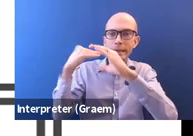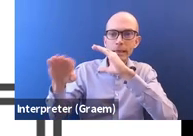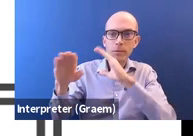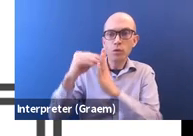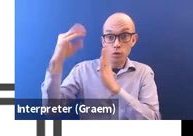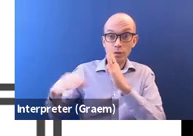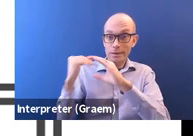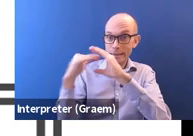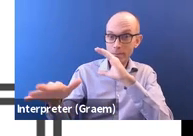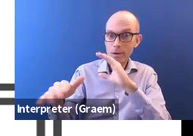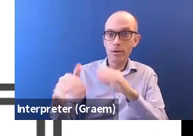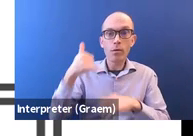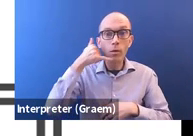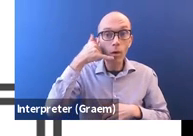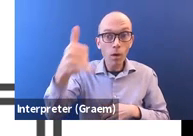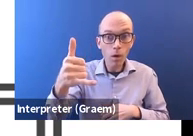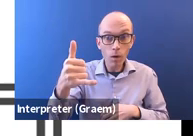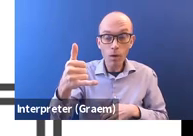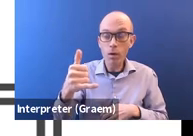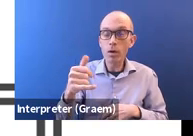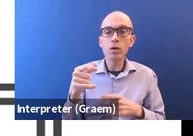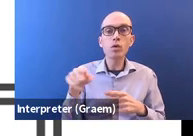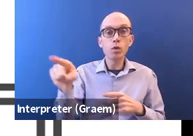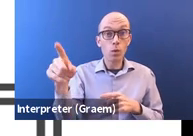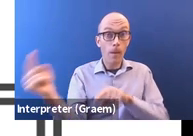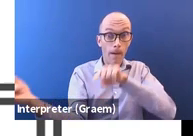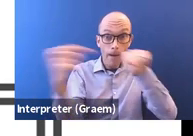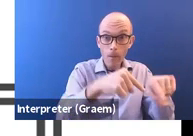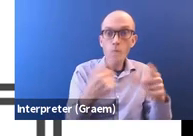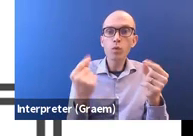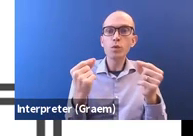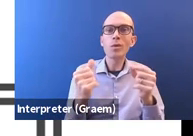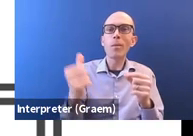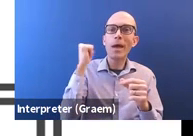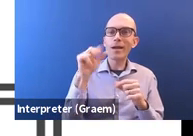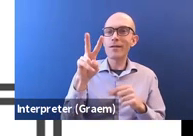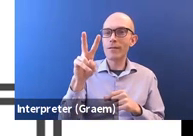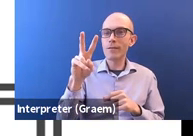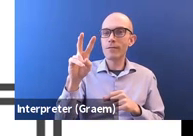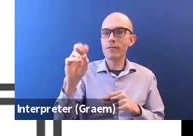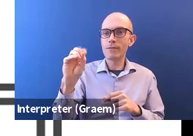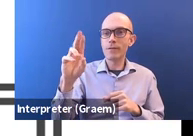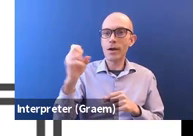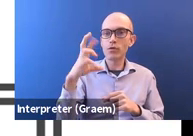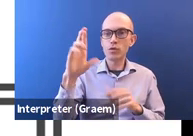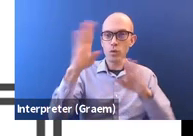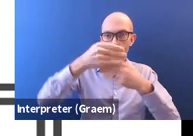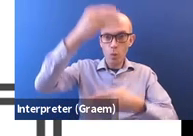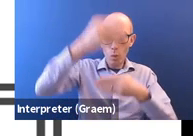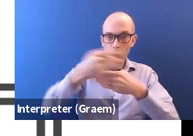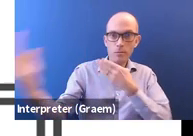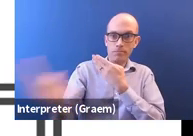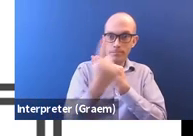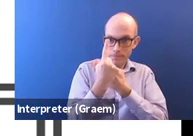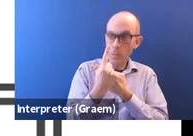students show up on campus, all you have to do is head to the voucher window in the back, tell us your name, and then we go pull all the stuff, we get you rung up, and we get you on your